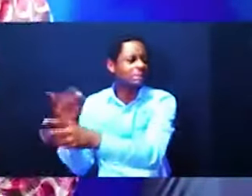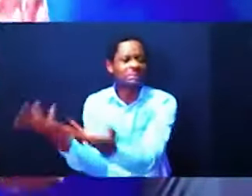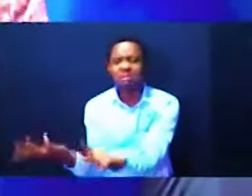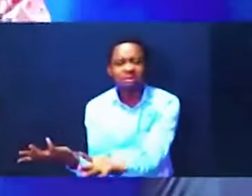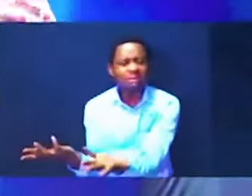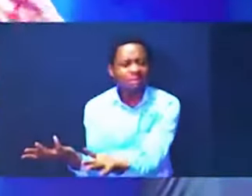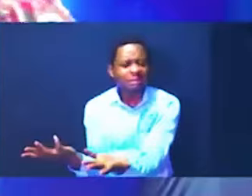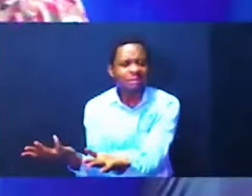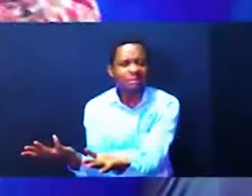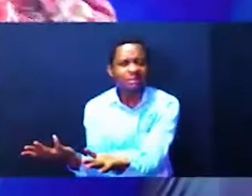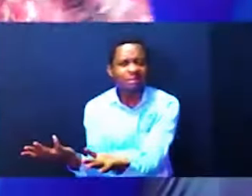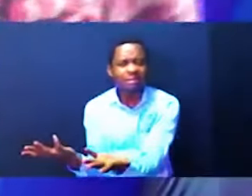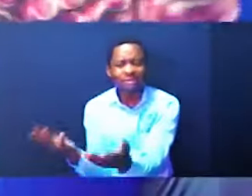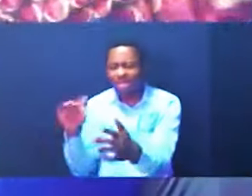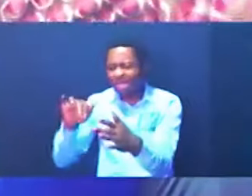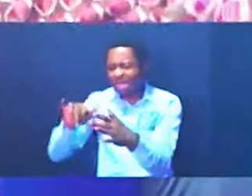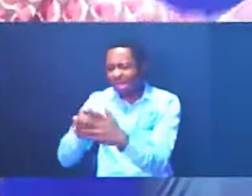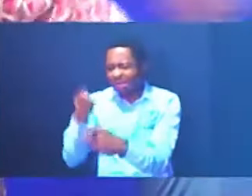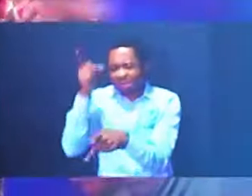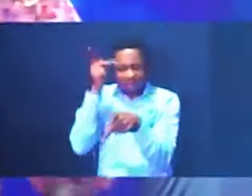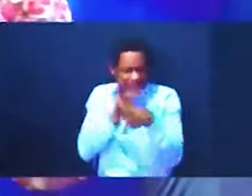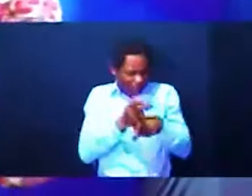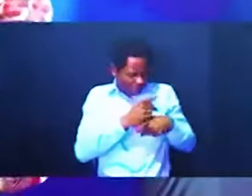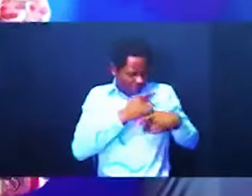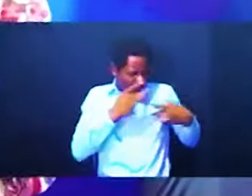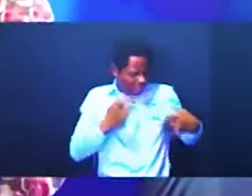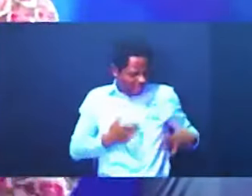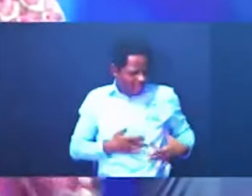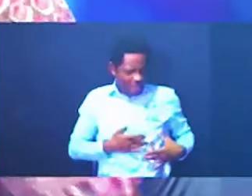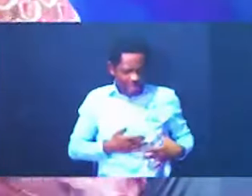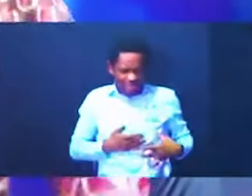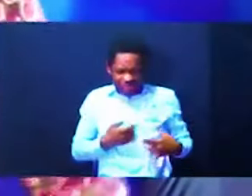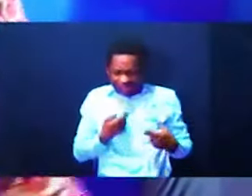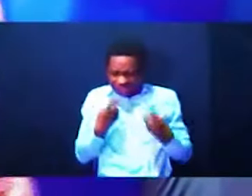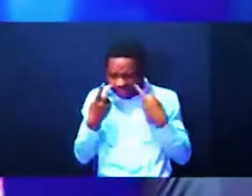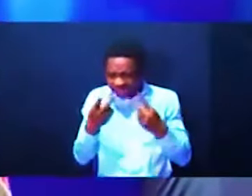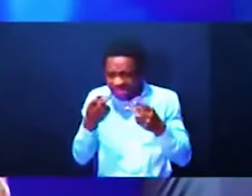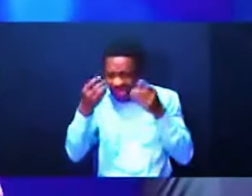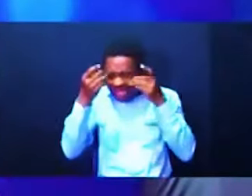And look at the resultant effects because of bitterness. Why